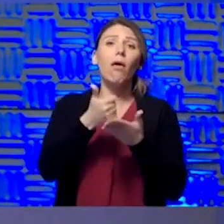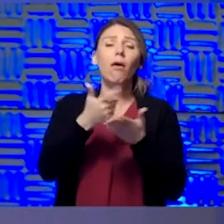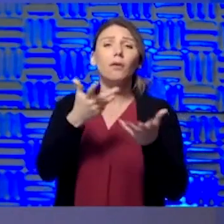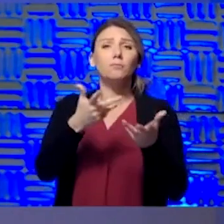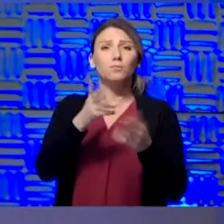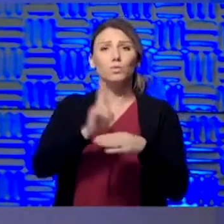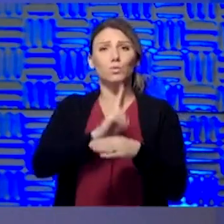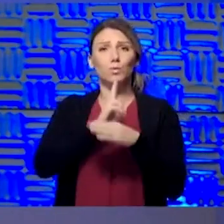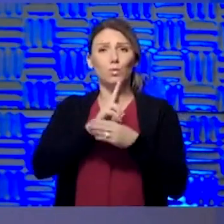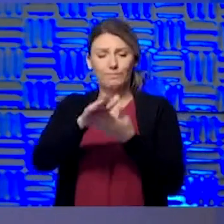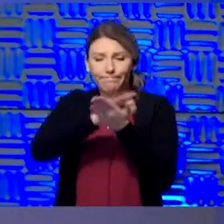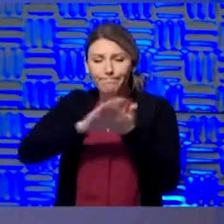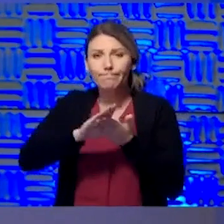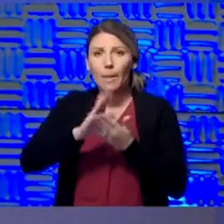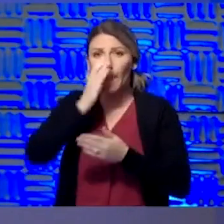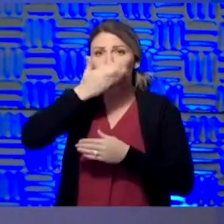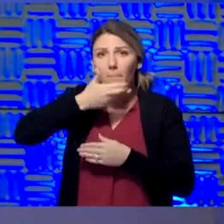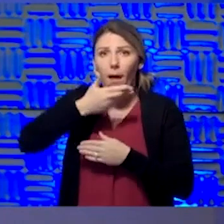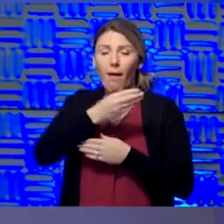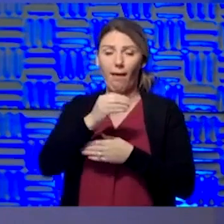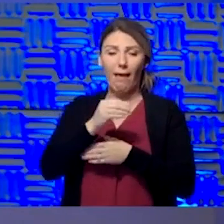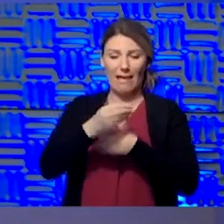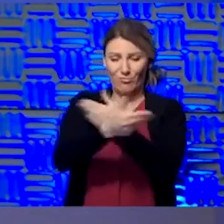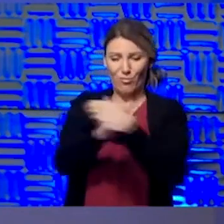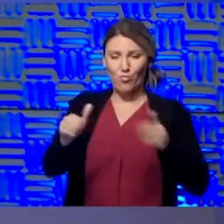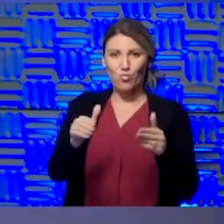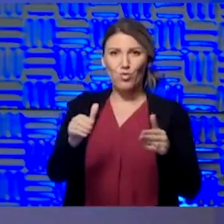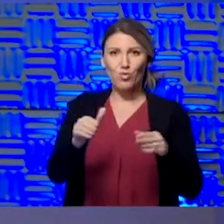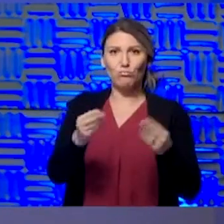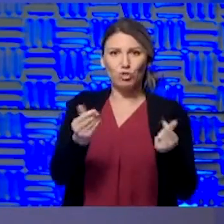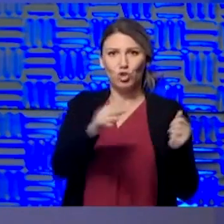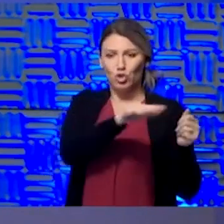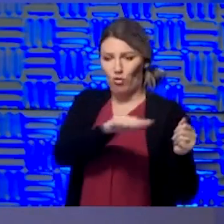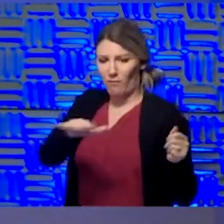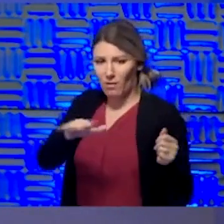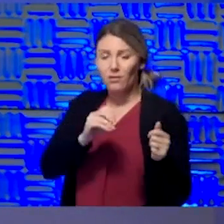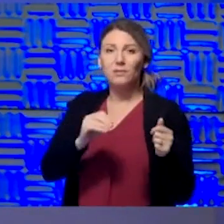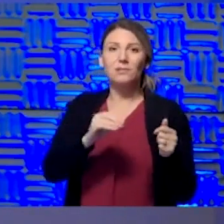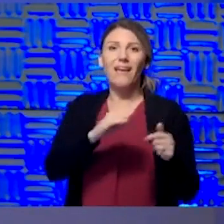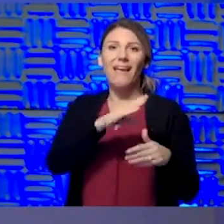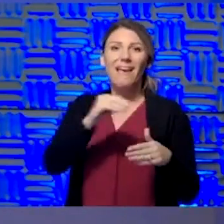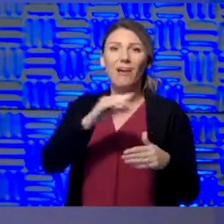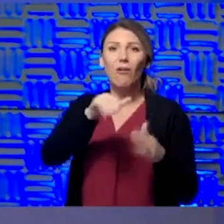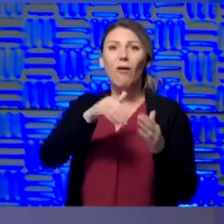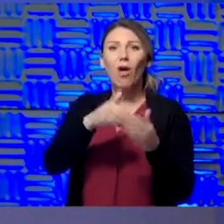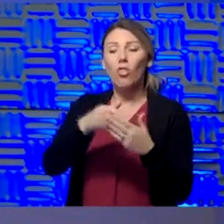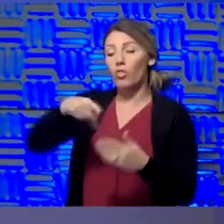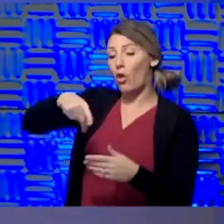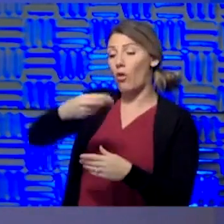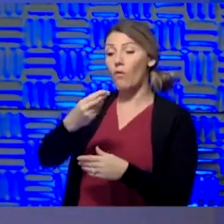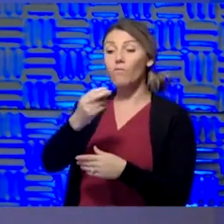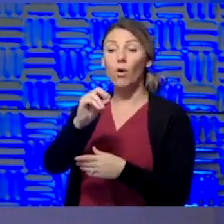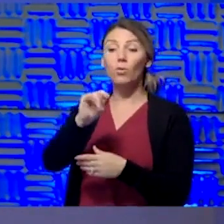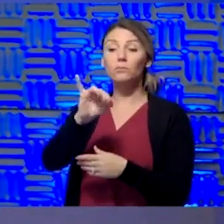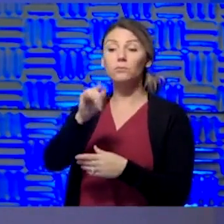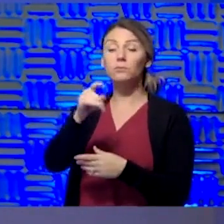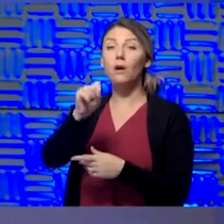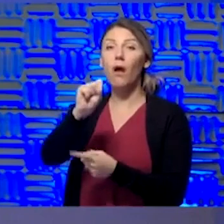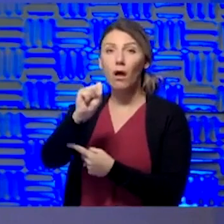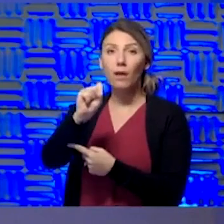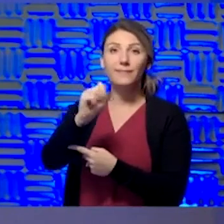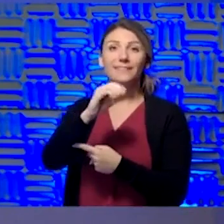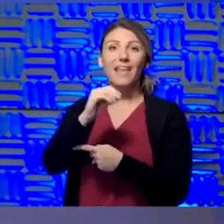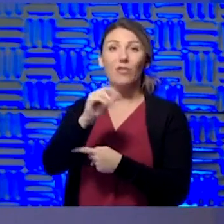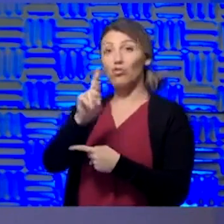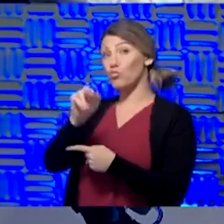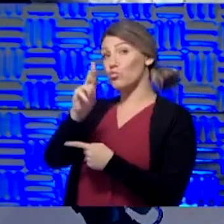masks and room surfaces. It's just a matter of we need to make sure that those photons or those radiation rays do get to the surfaces